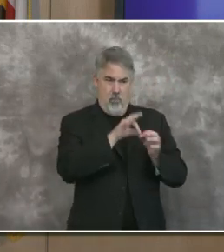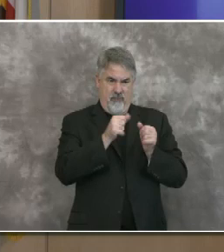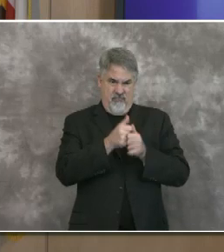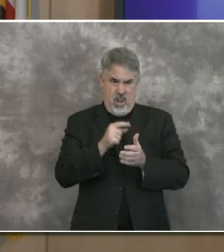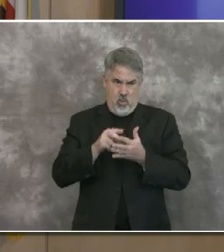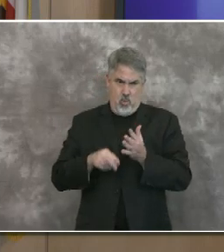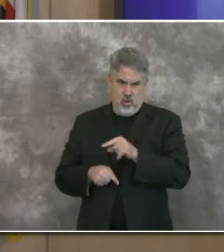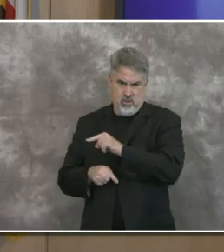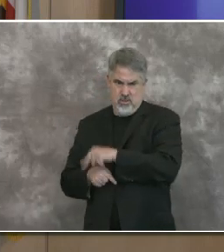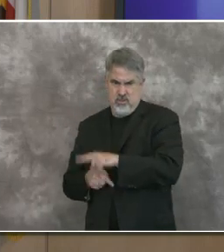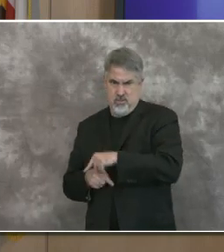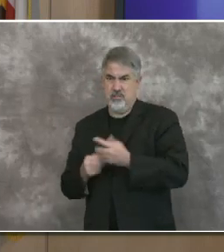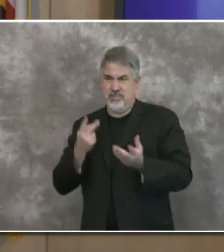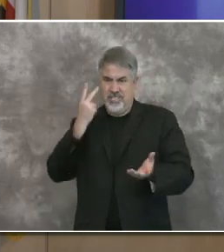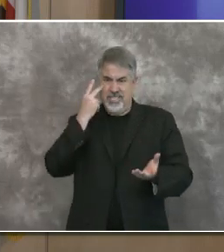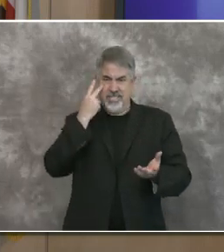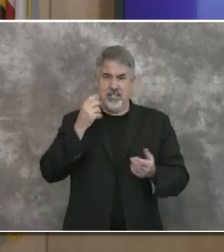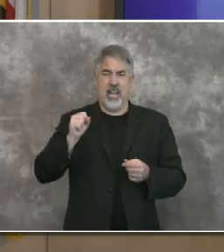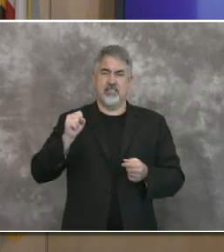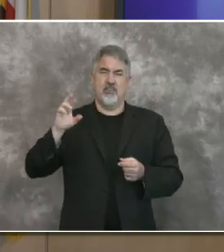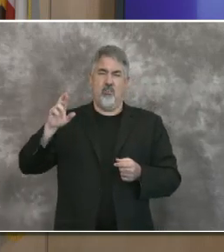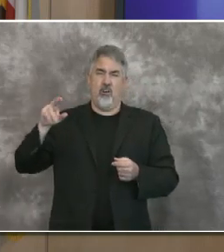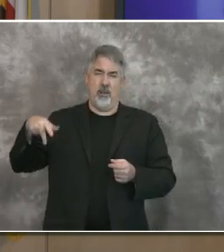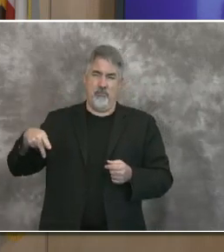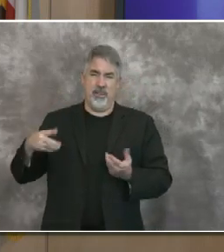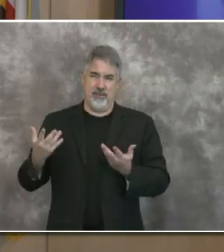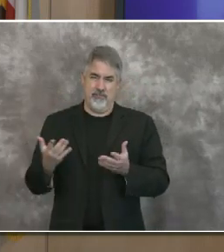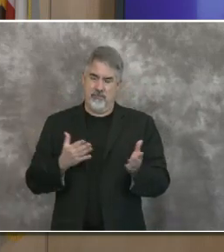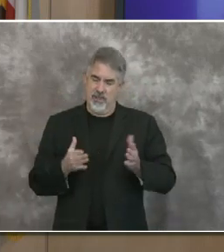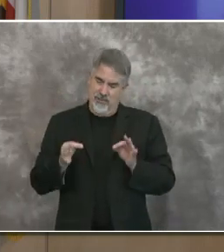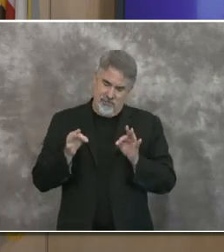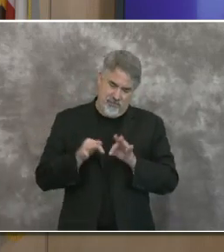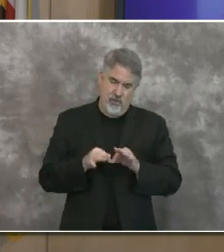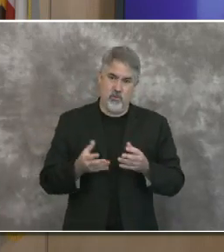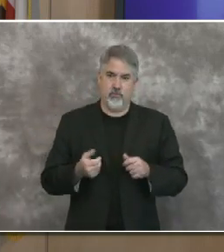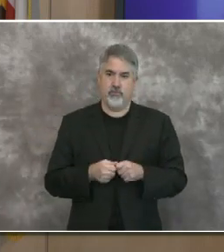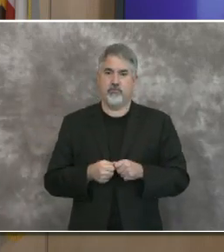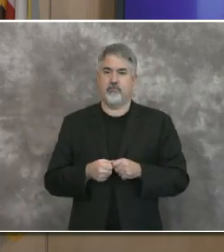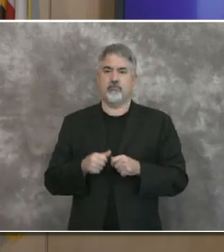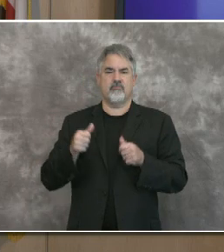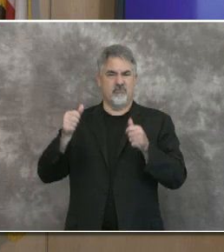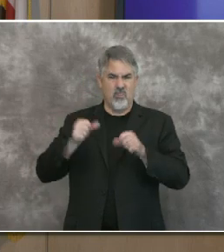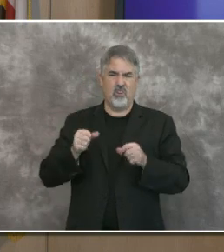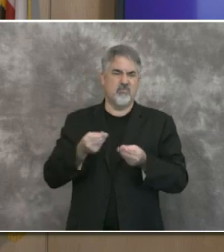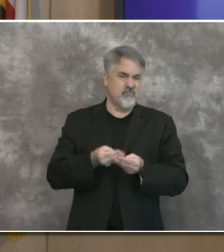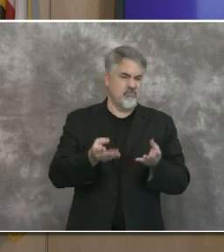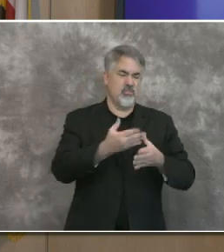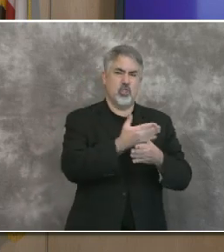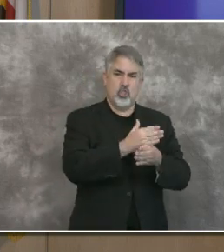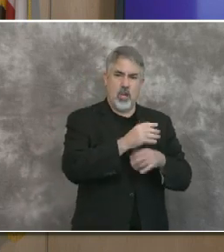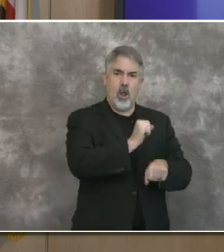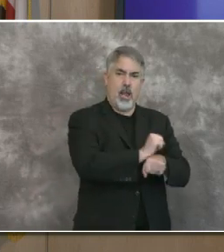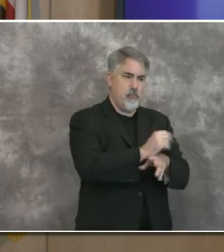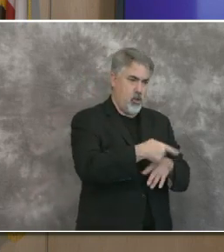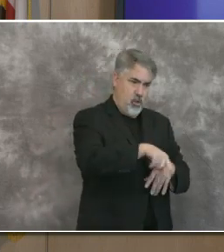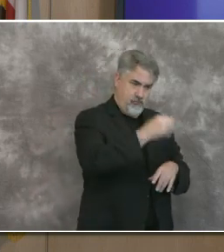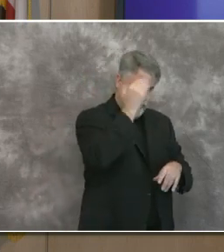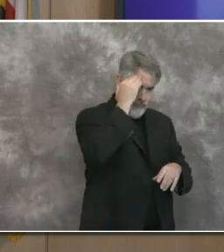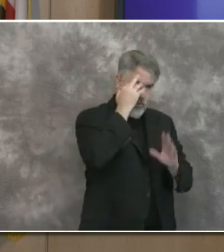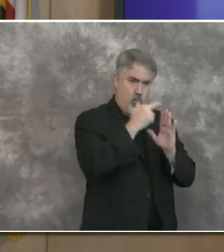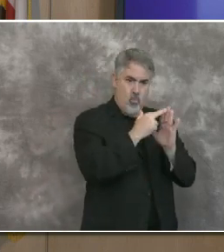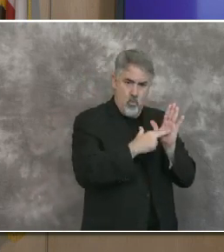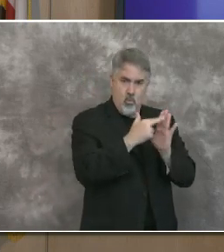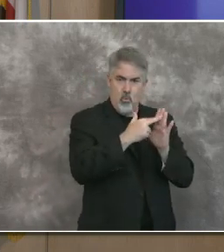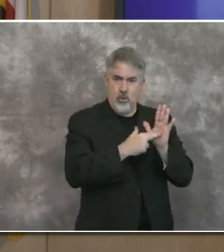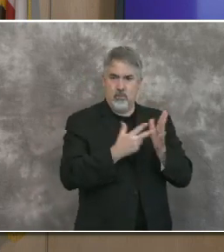the SRP, Safe Reopening Plan. They can post them, share with their employees, and they are cleared to go. They do not have to send them to